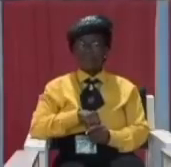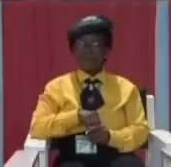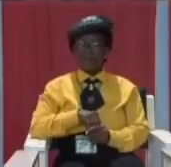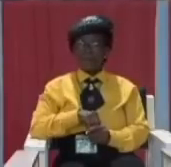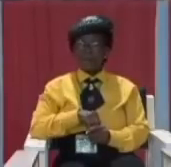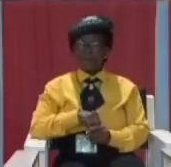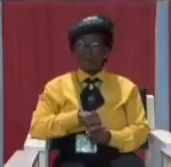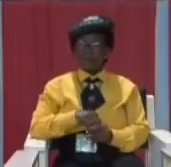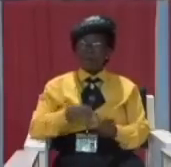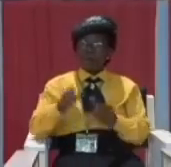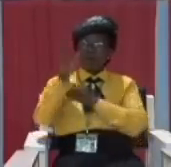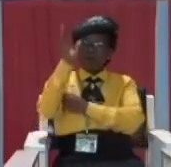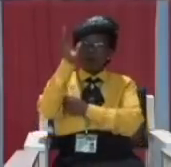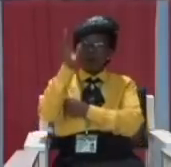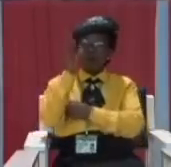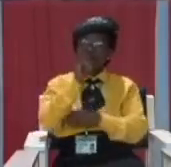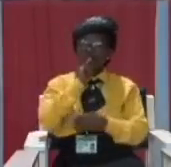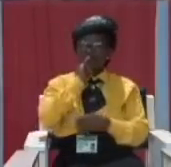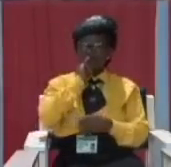God is saying